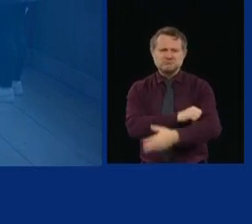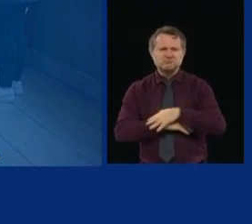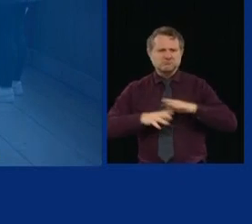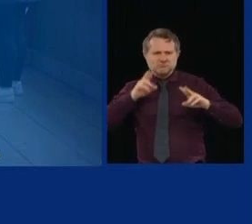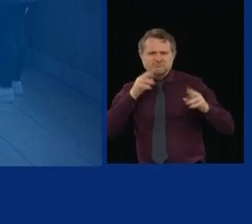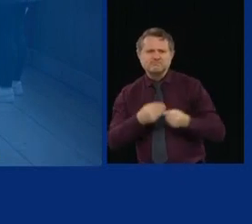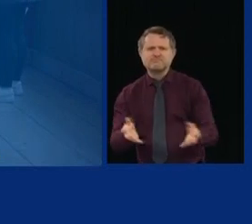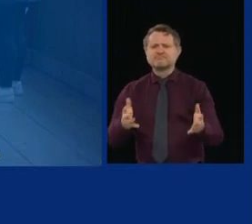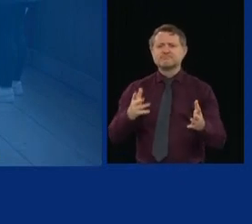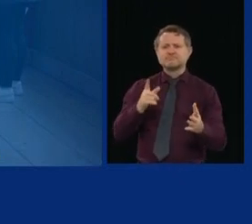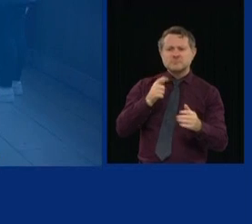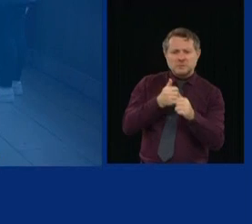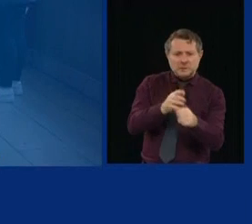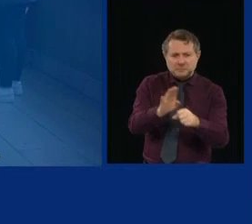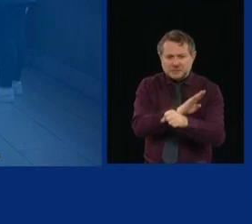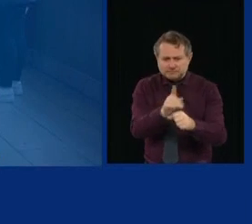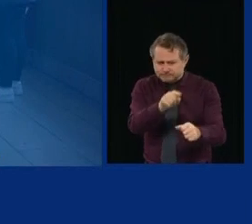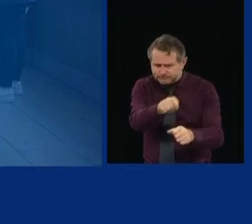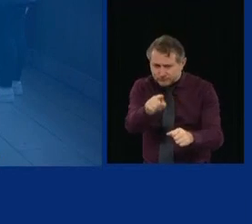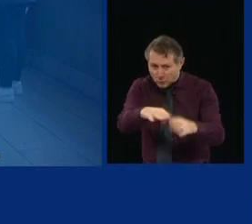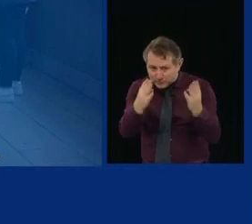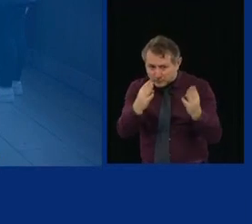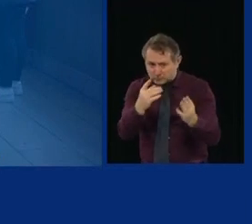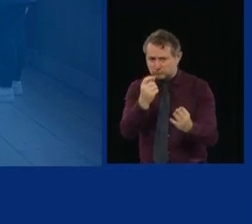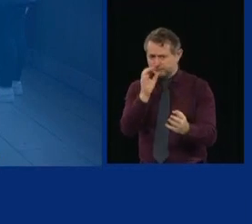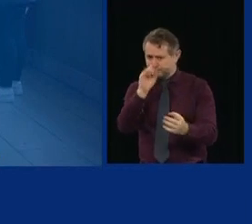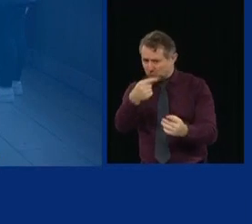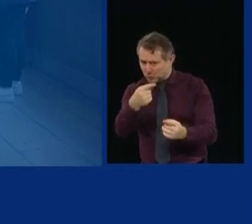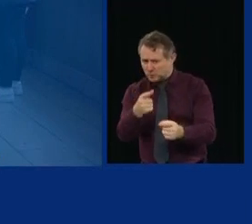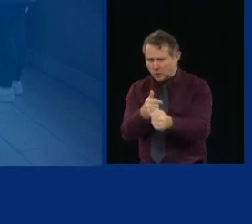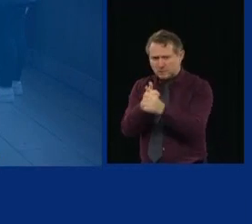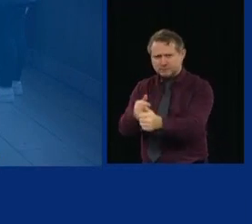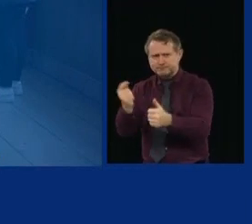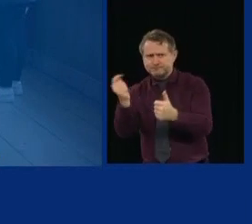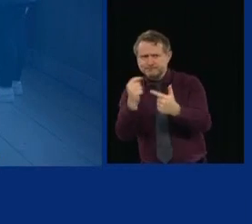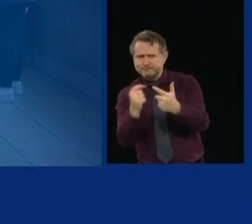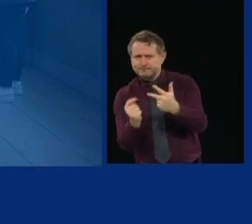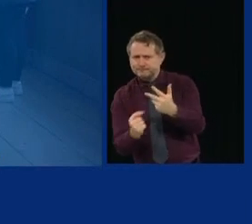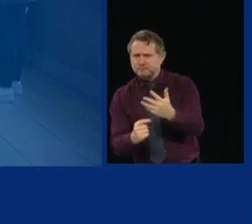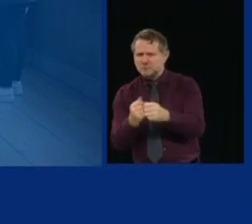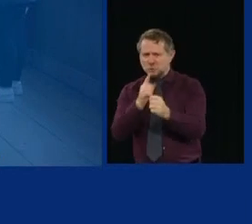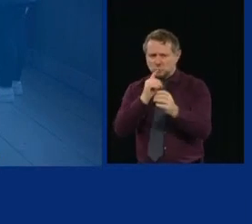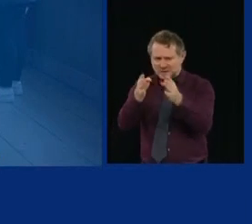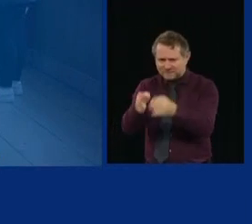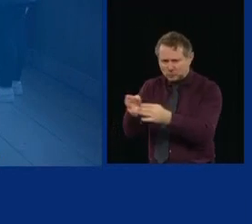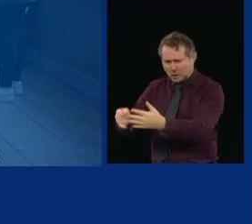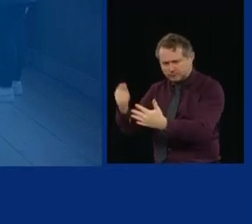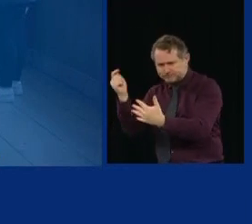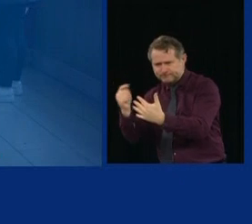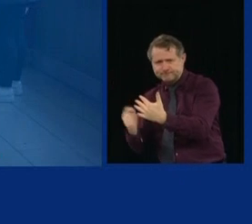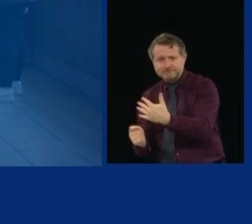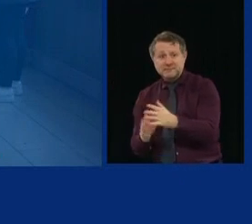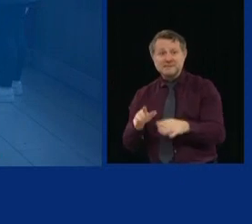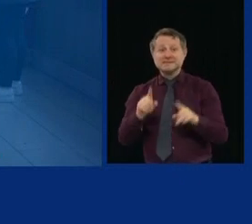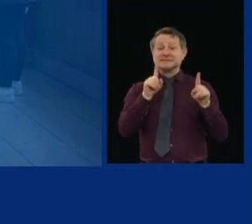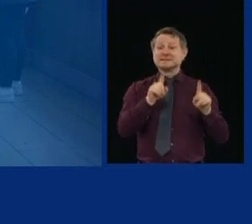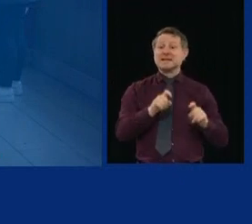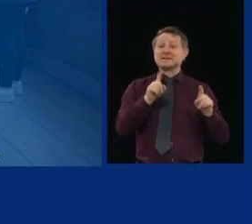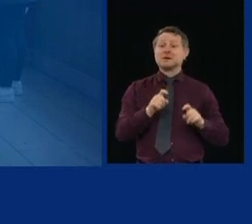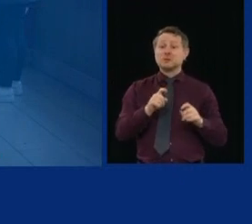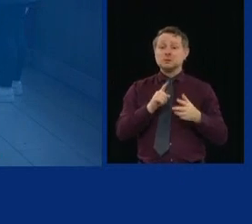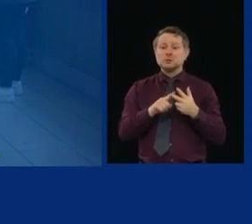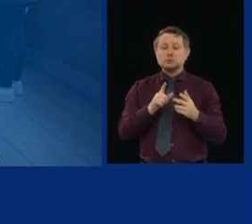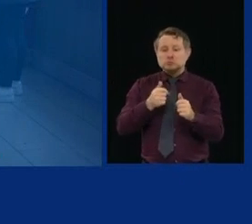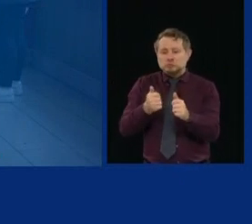for individuals. The testing and tracing is one of the key monitors on that dashboard.